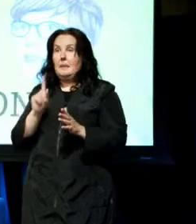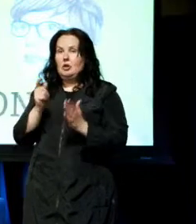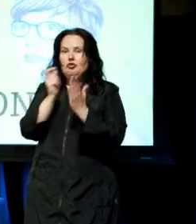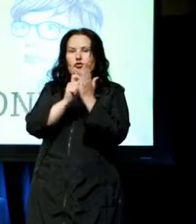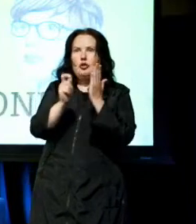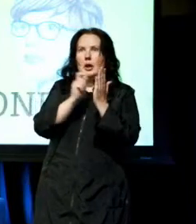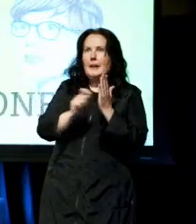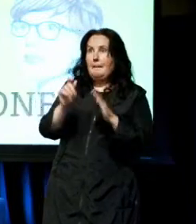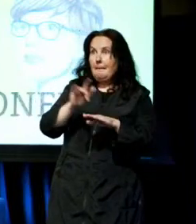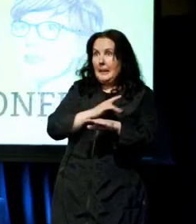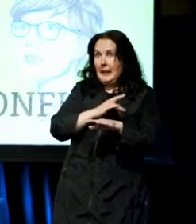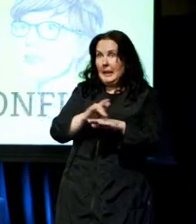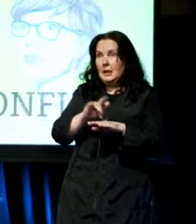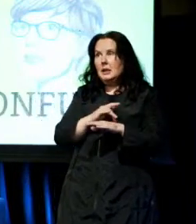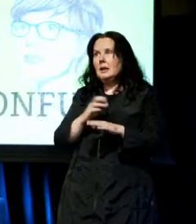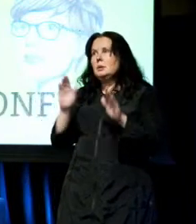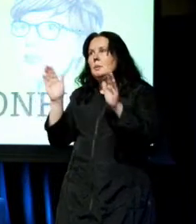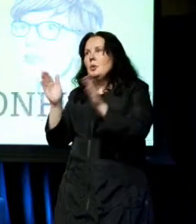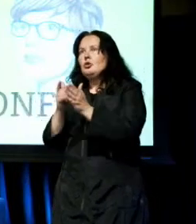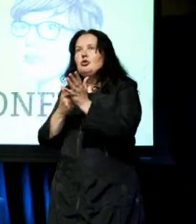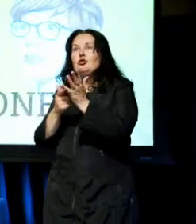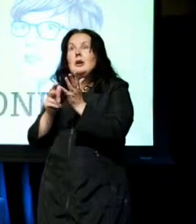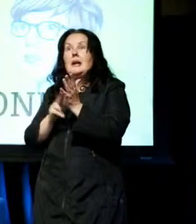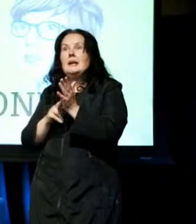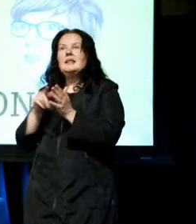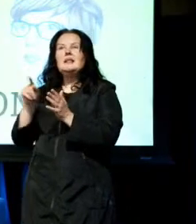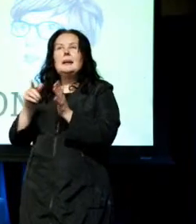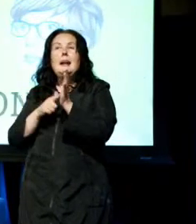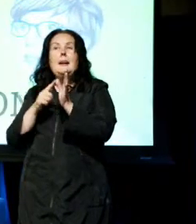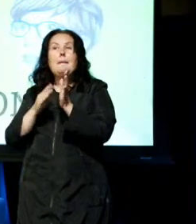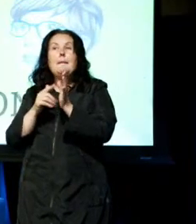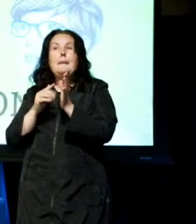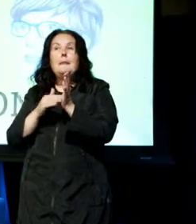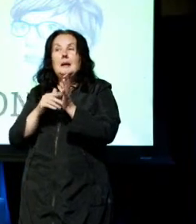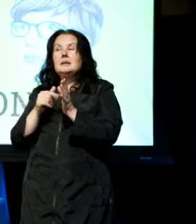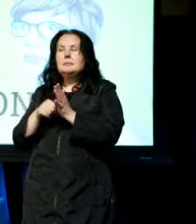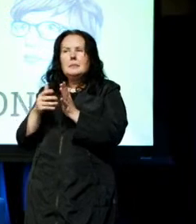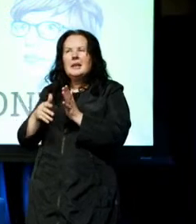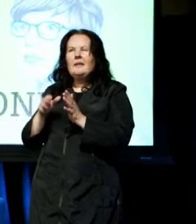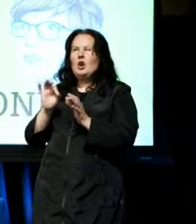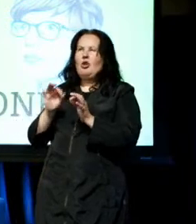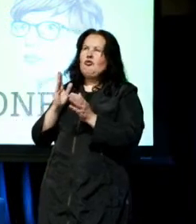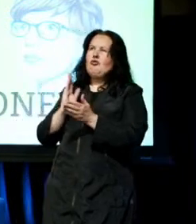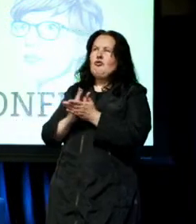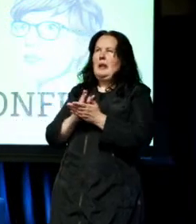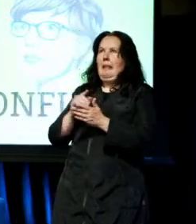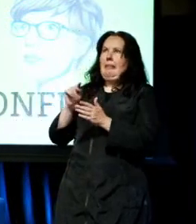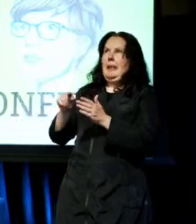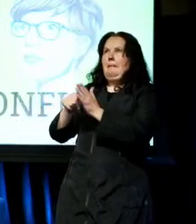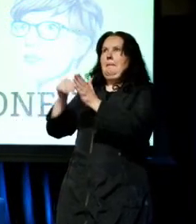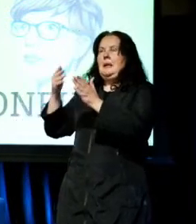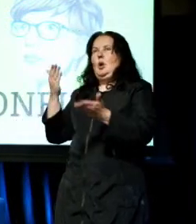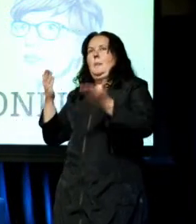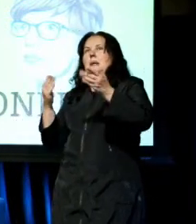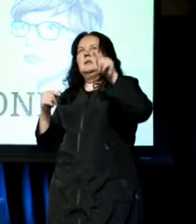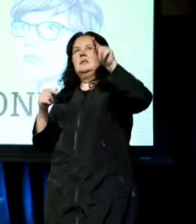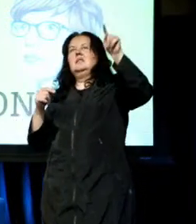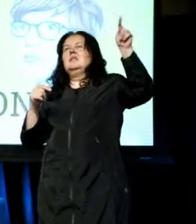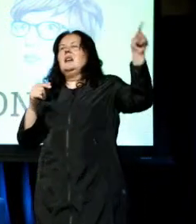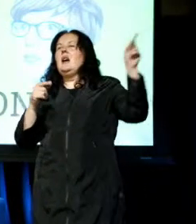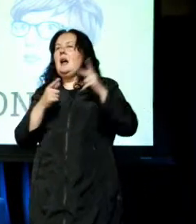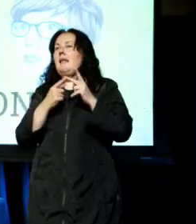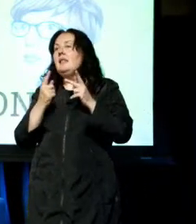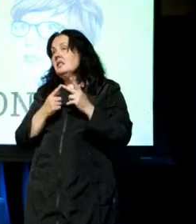play and then doing like a small run at La Mama is still expensive, but not that comparatively or whatever. And,